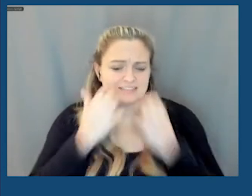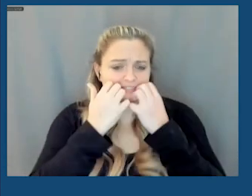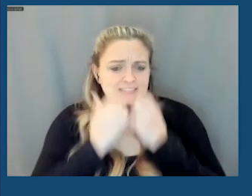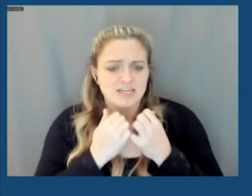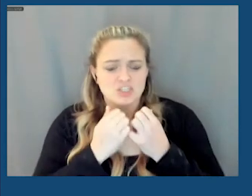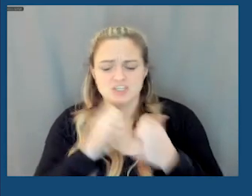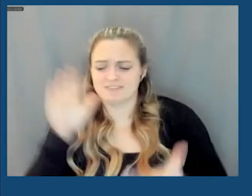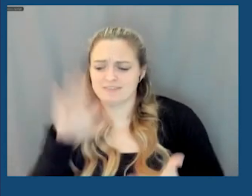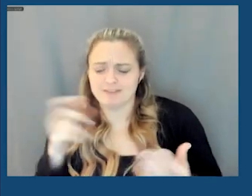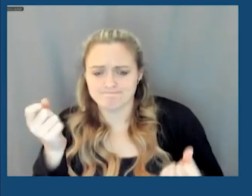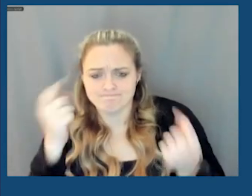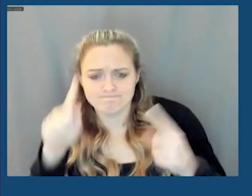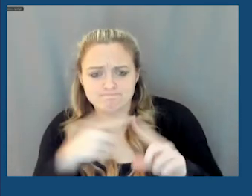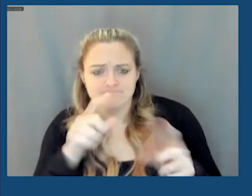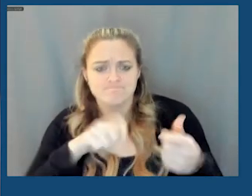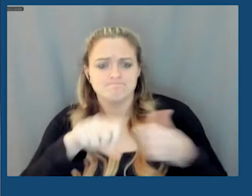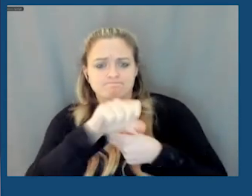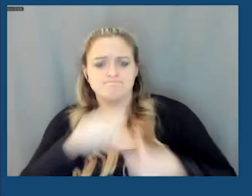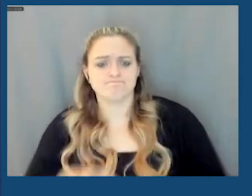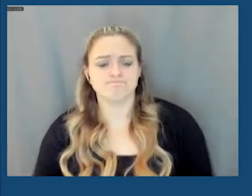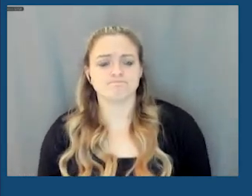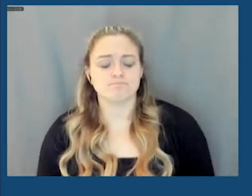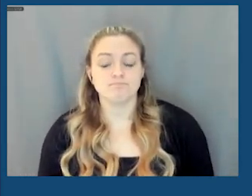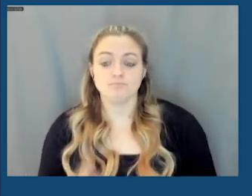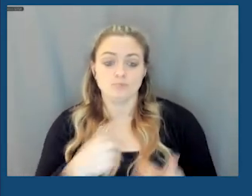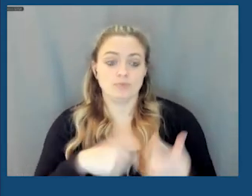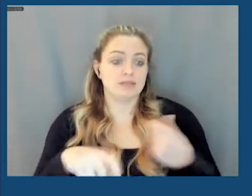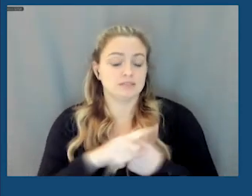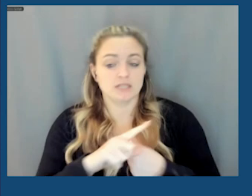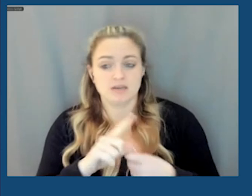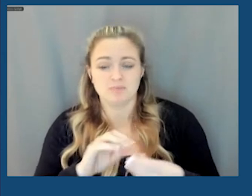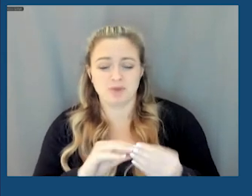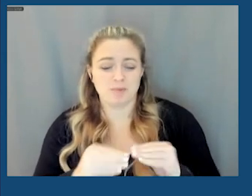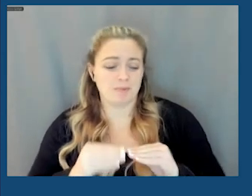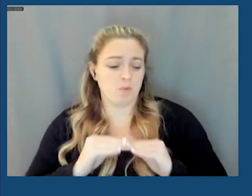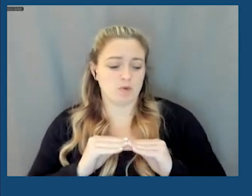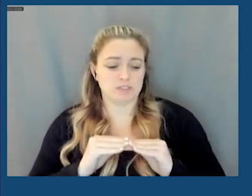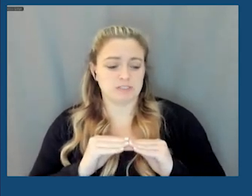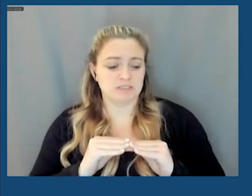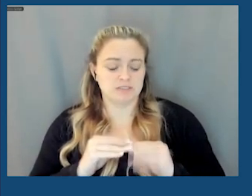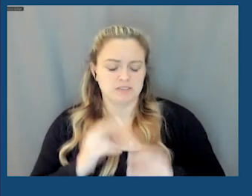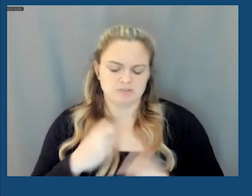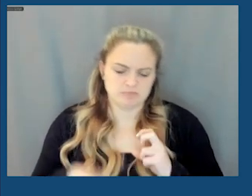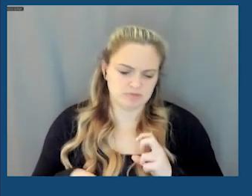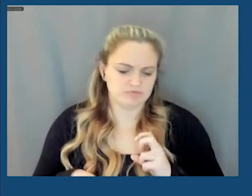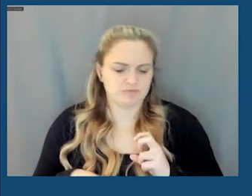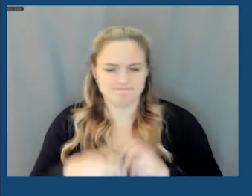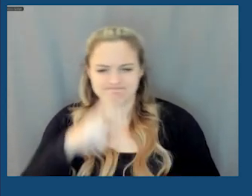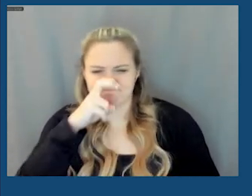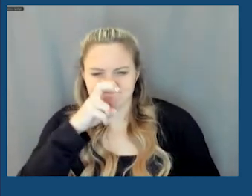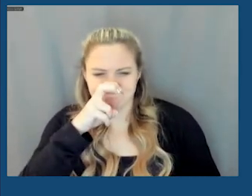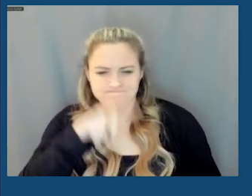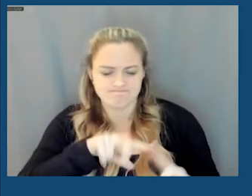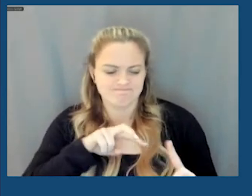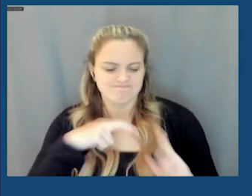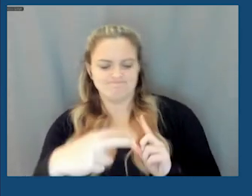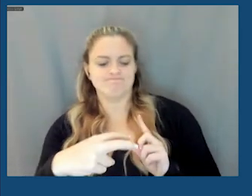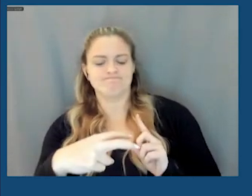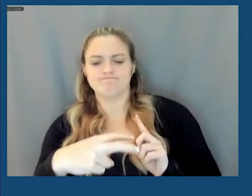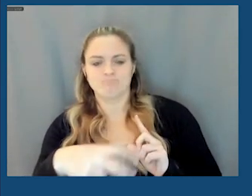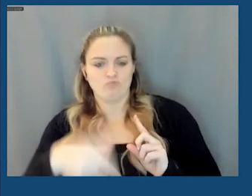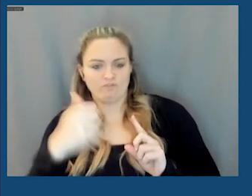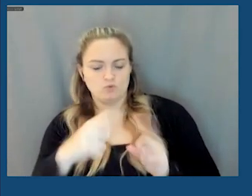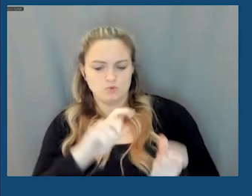understanding of one another. Instead, we are growing more rigid and hardened in our respective points of view. Essential